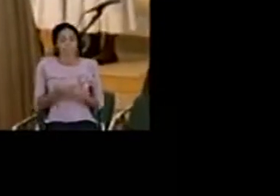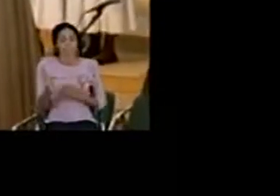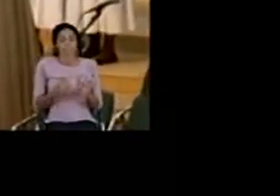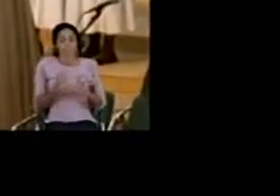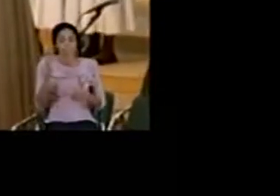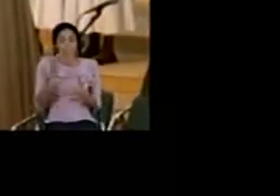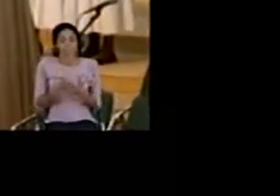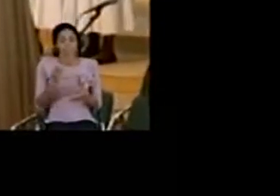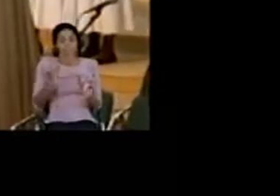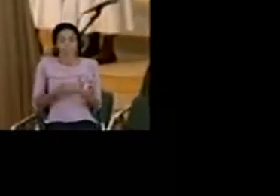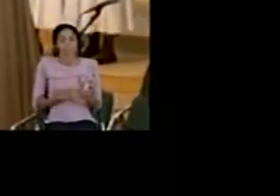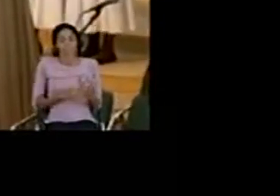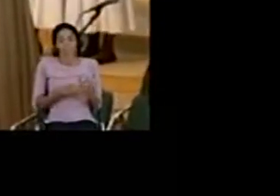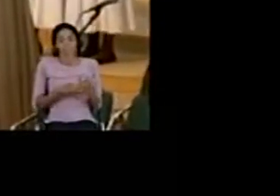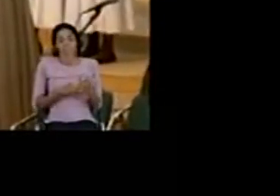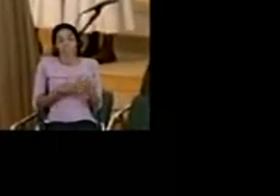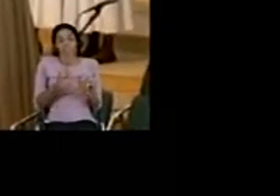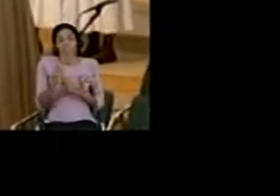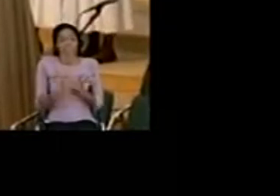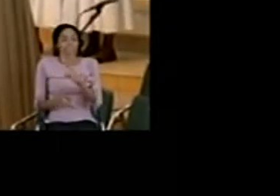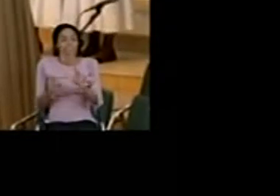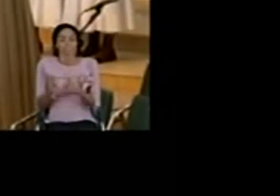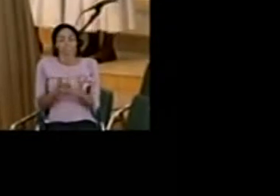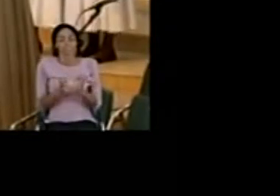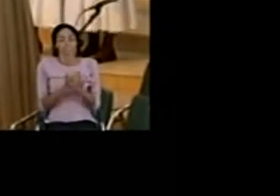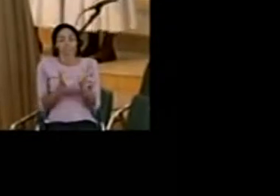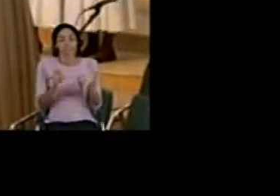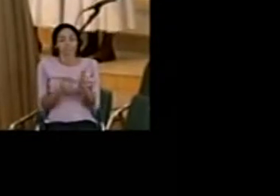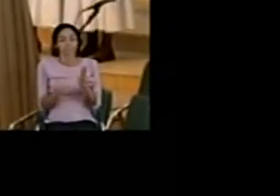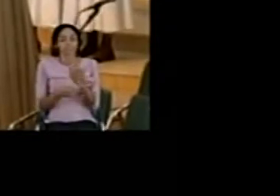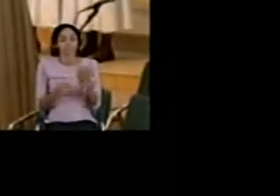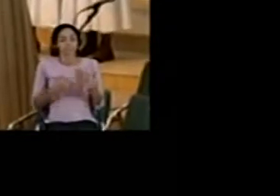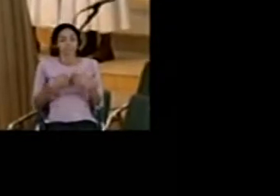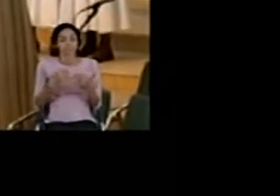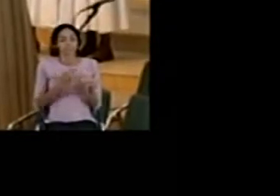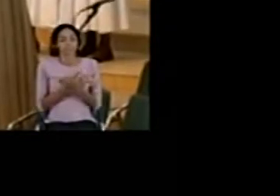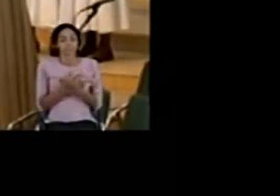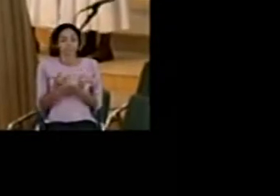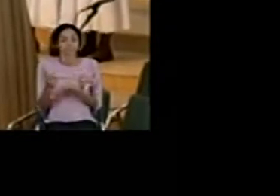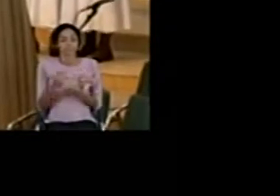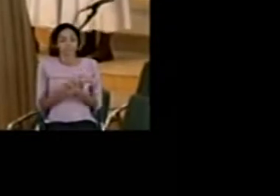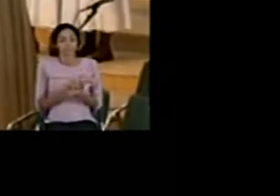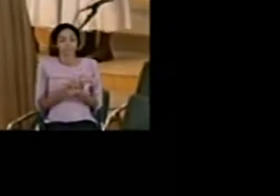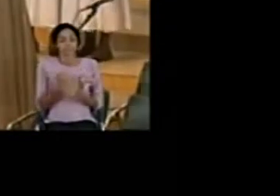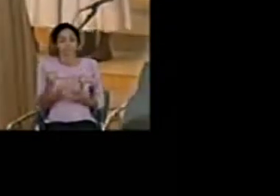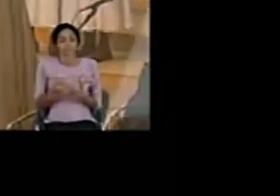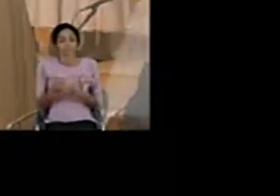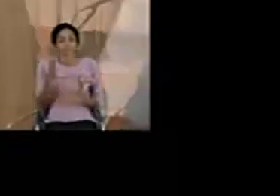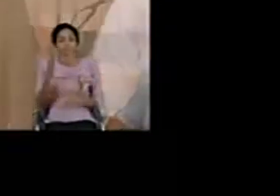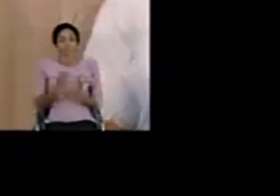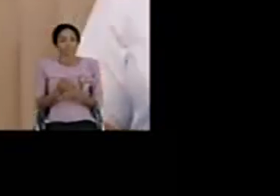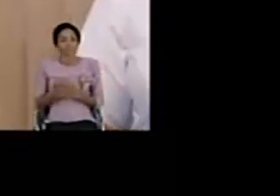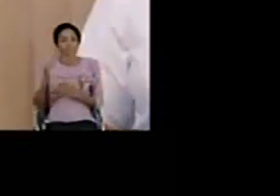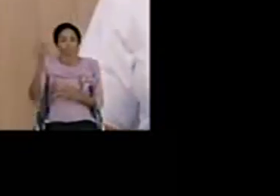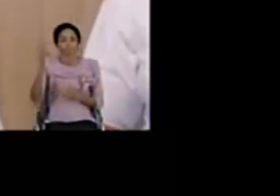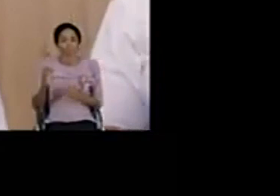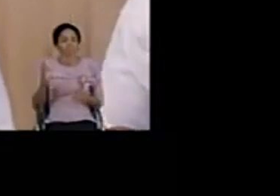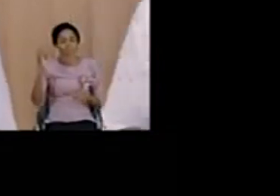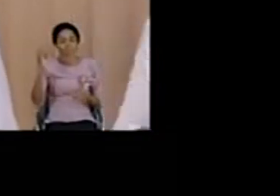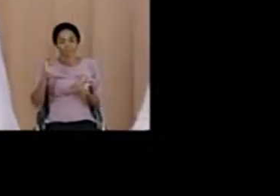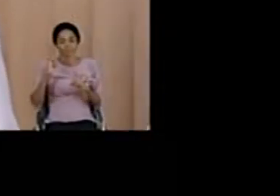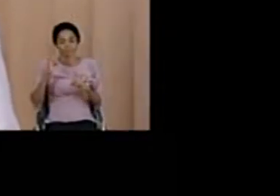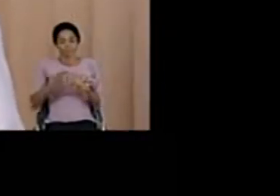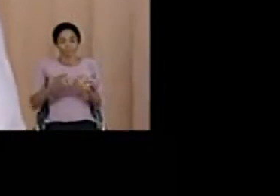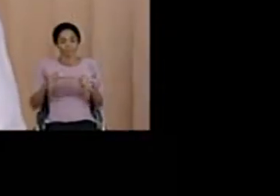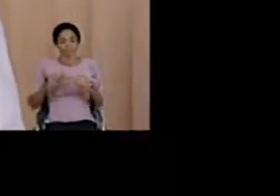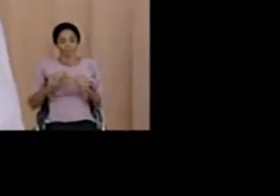know, every effort to stop our Father in the Lord, Pastor Dr. W. Akanmu, has failed. Hallelujah.